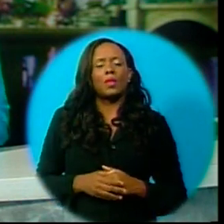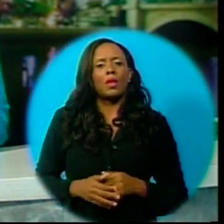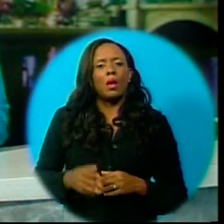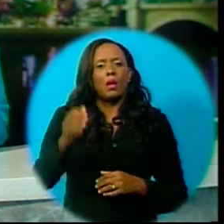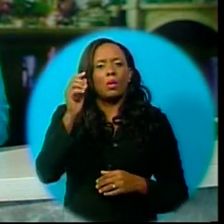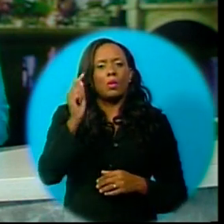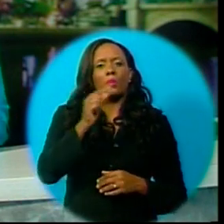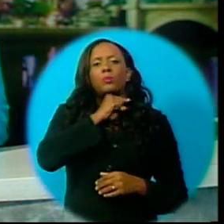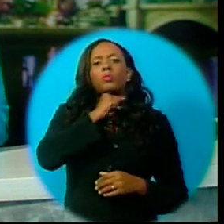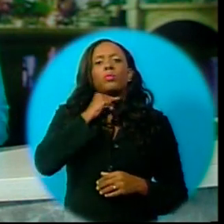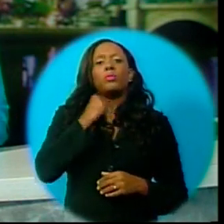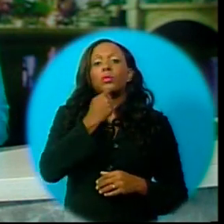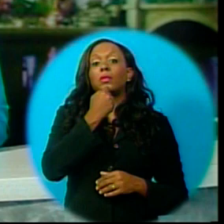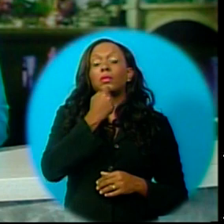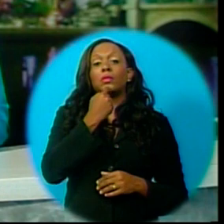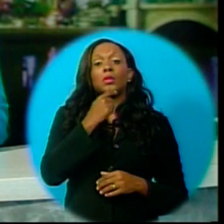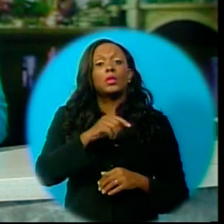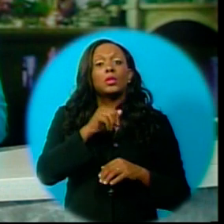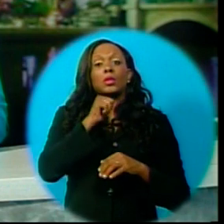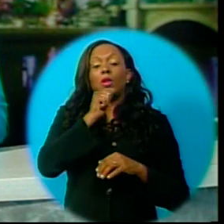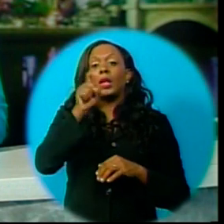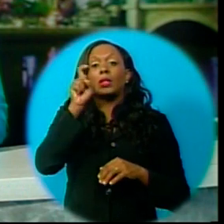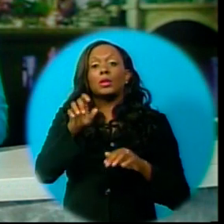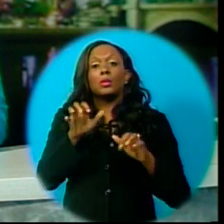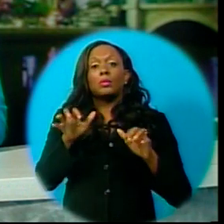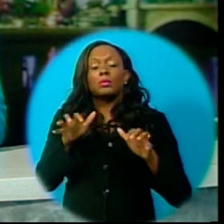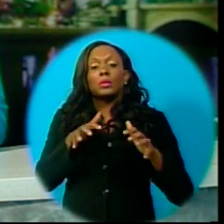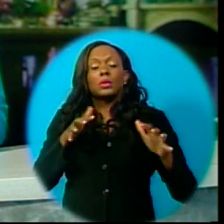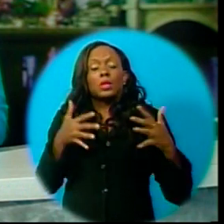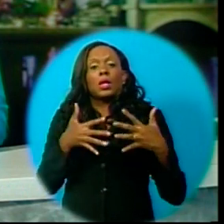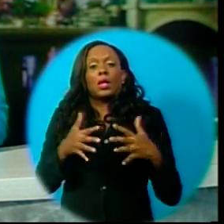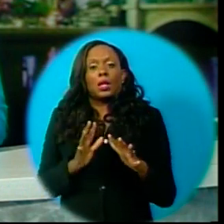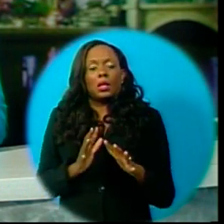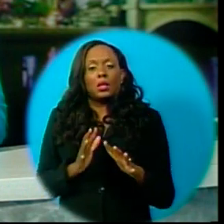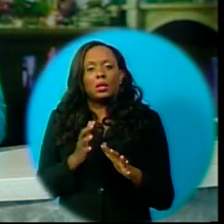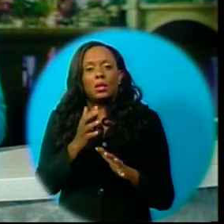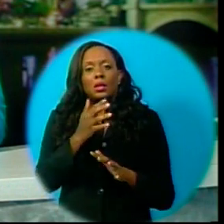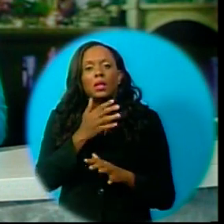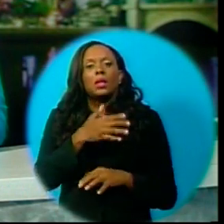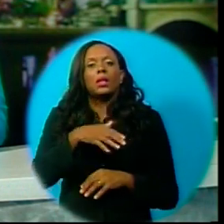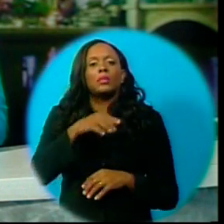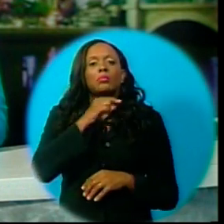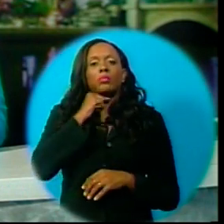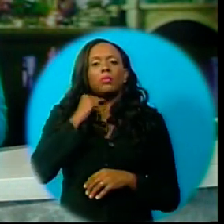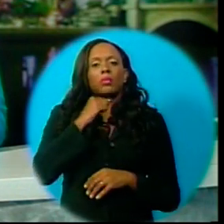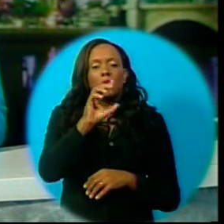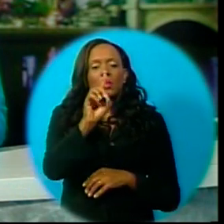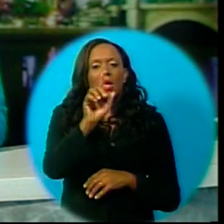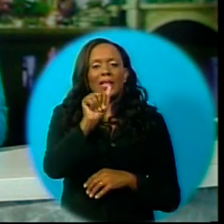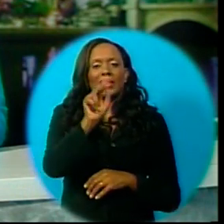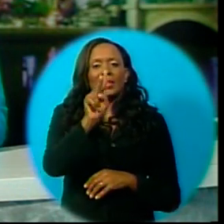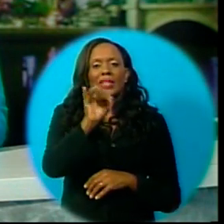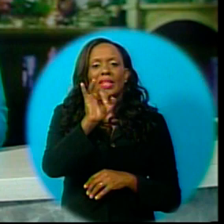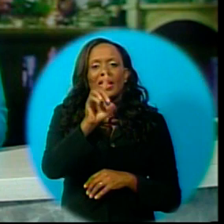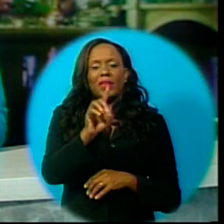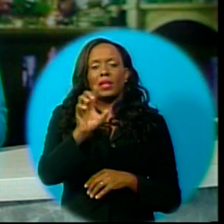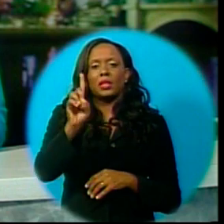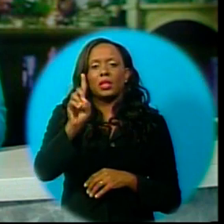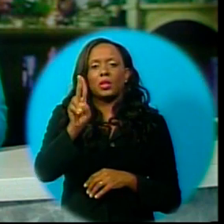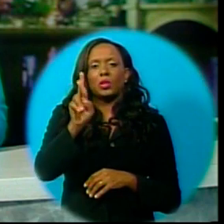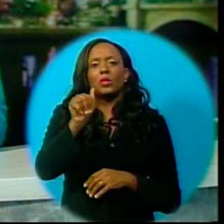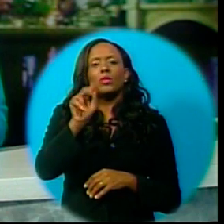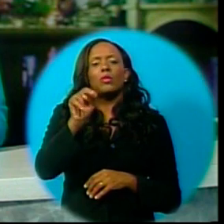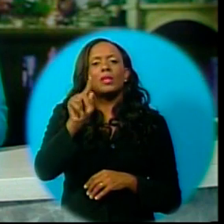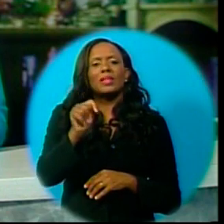telling Barbadians there's no need to panic over today's earth tremors. Senator Reverend Dr. David Durant of Restoration Ministry